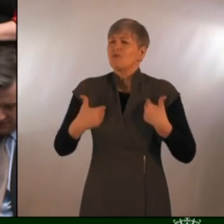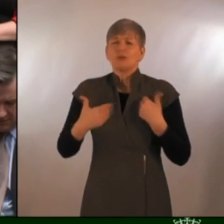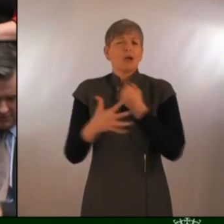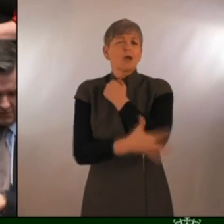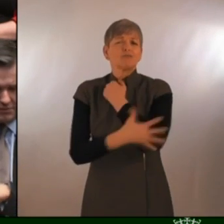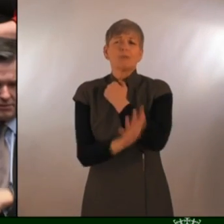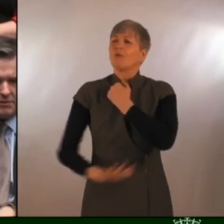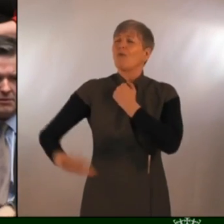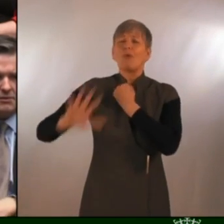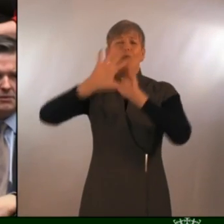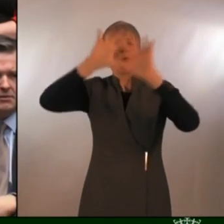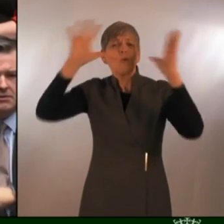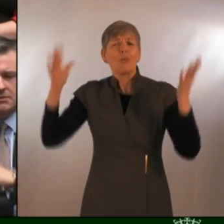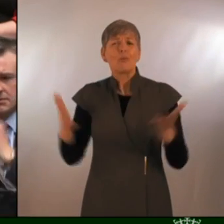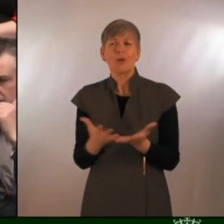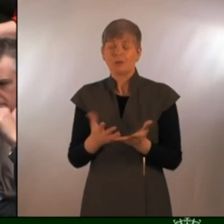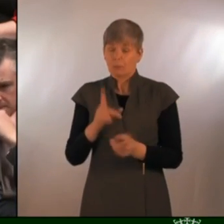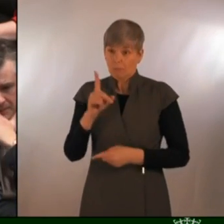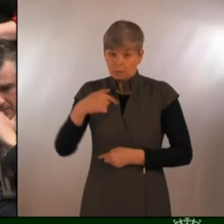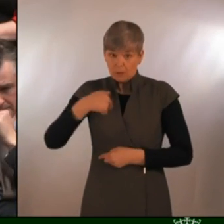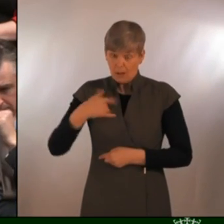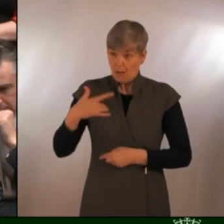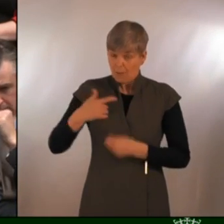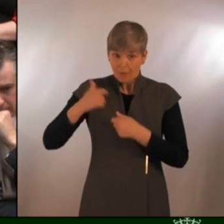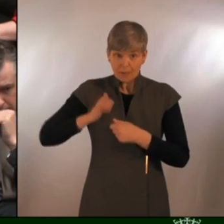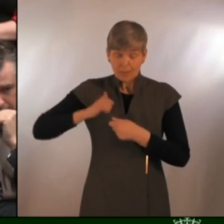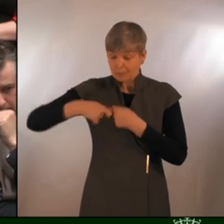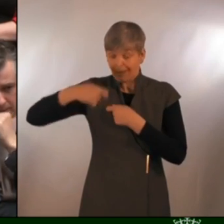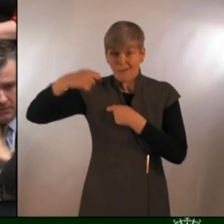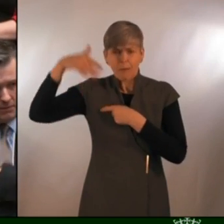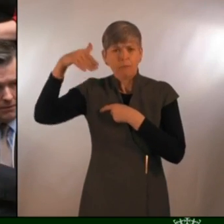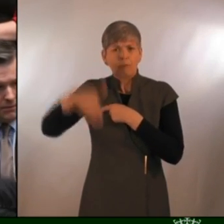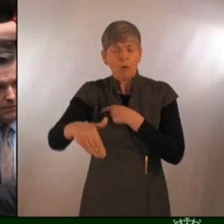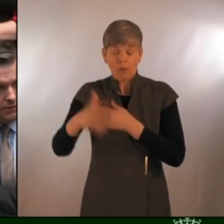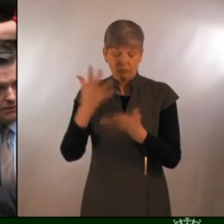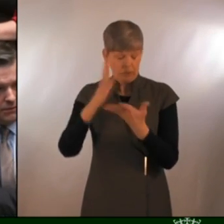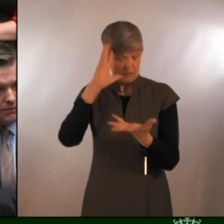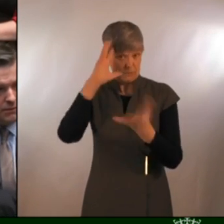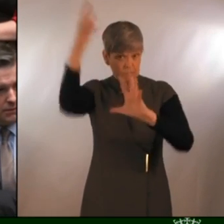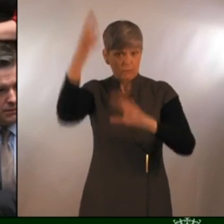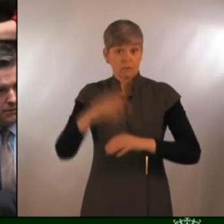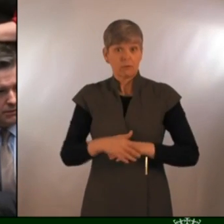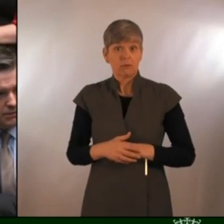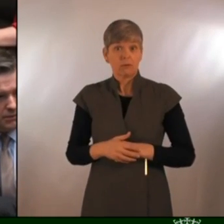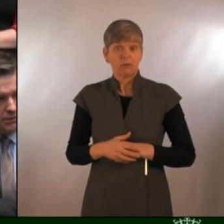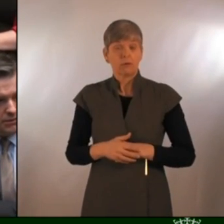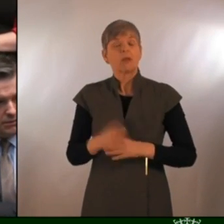life expectancy should be falling in this country. Mr. Speaker, for the poorest